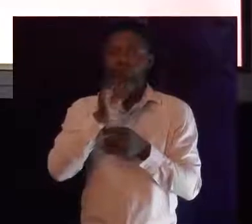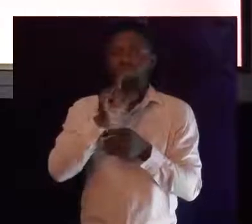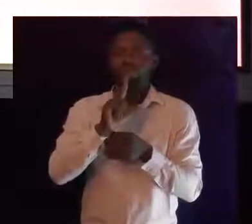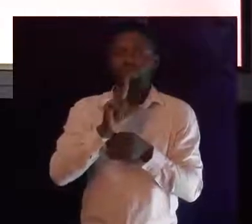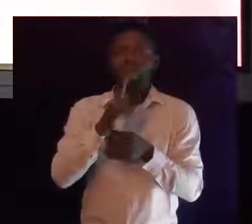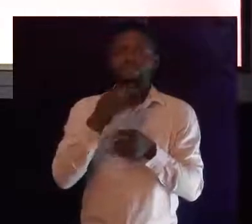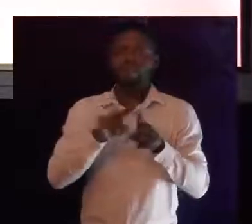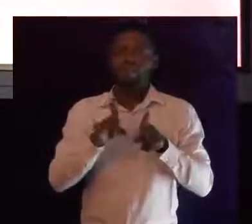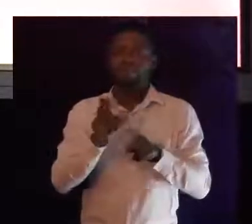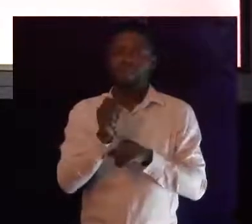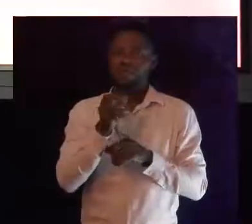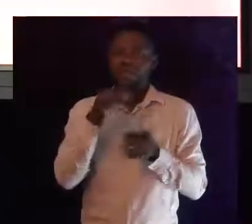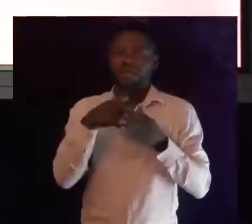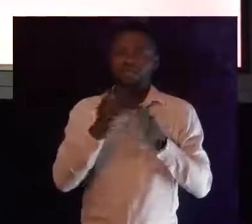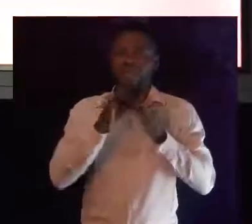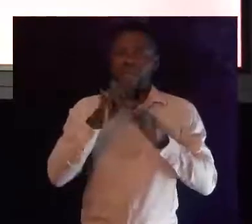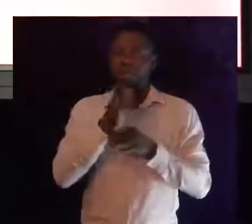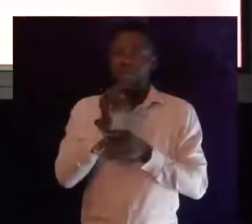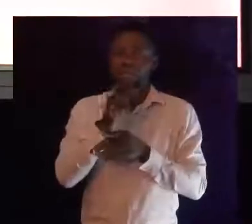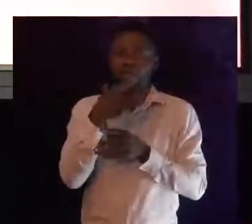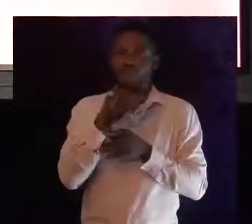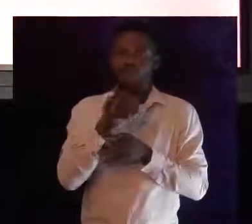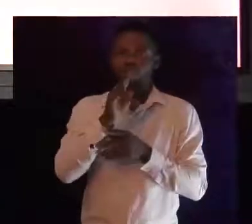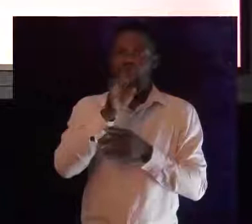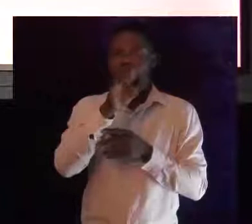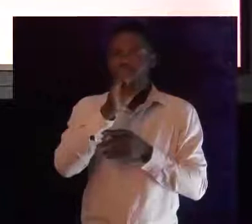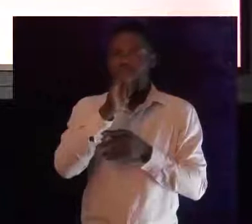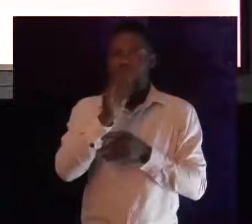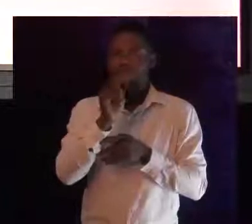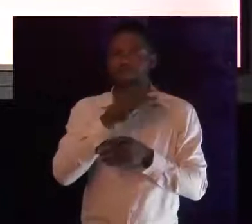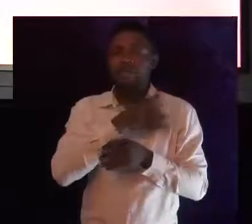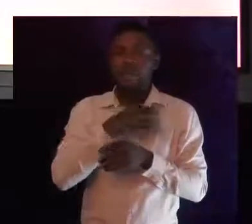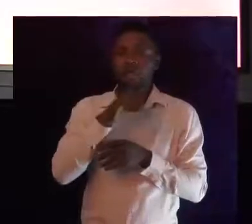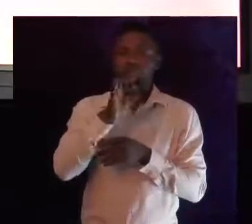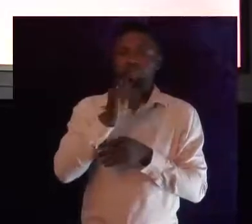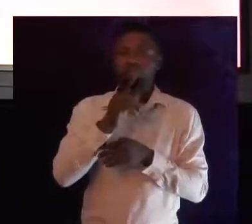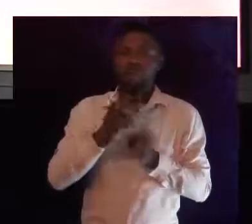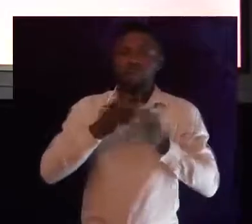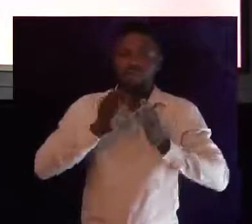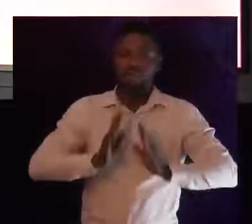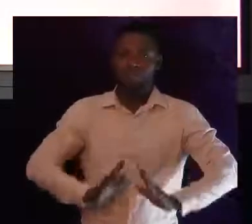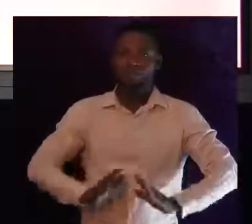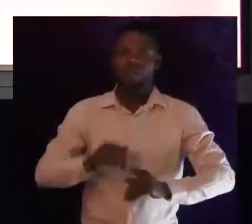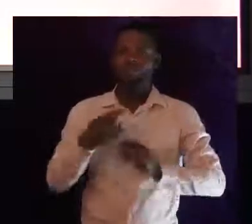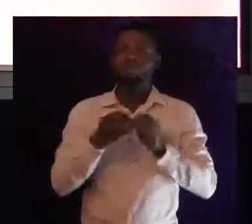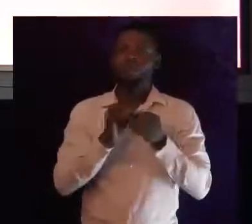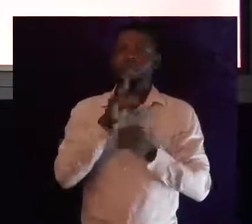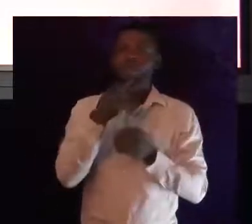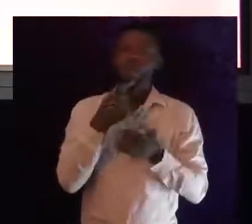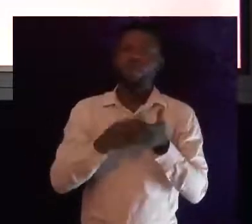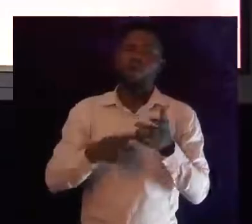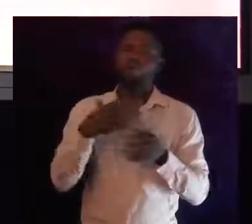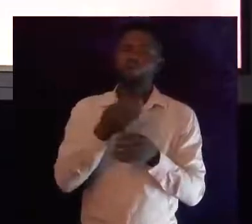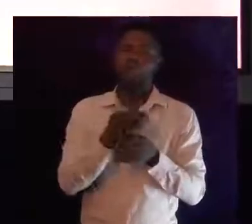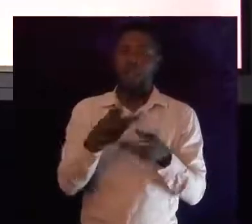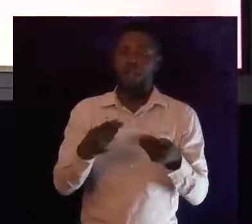pupils? Now let's look at the differences in the housing needs of urban and rural settlement. The first one is cost